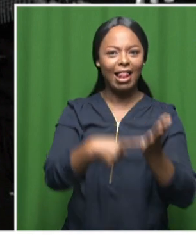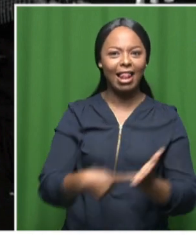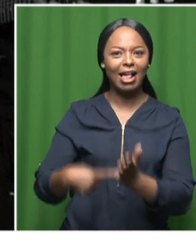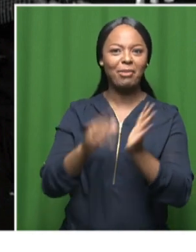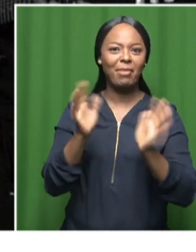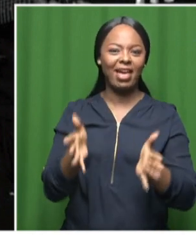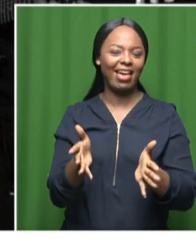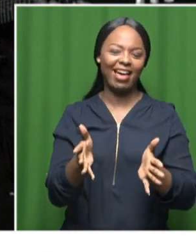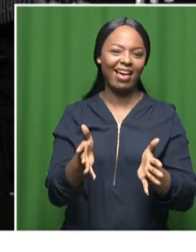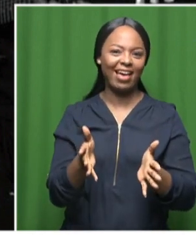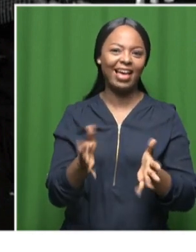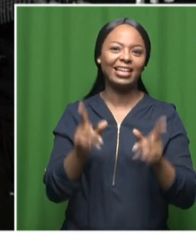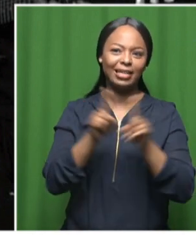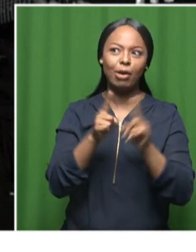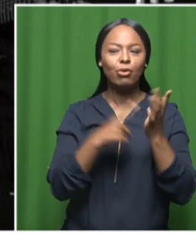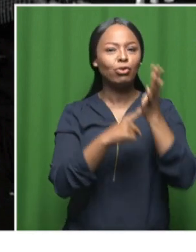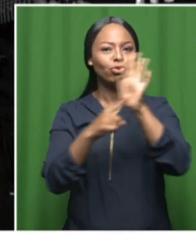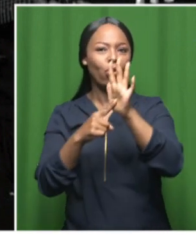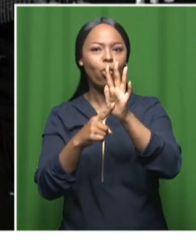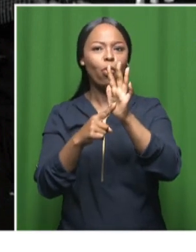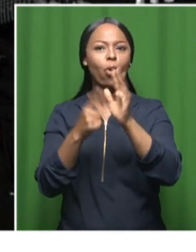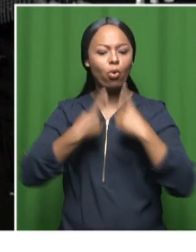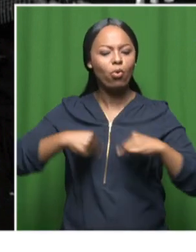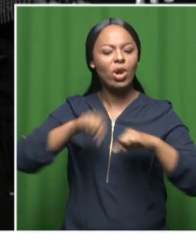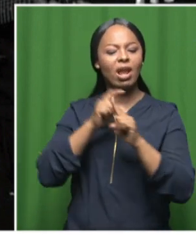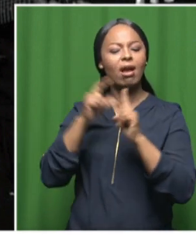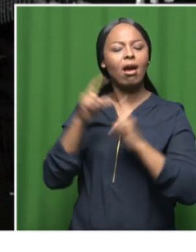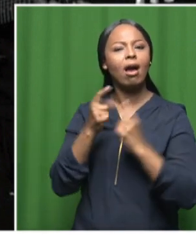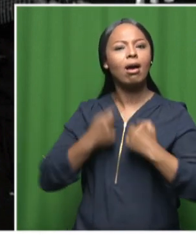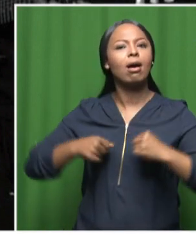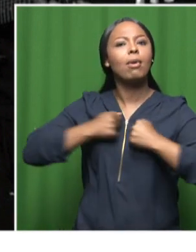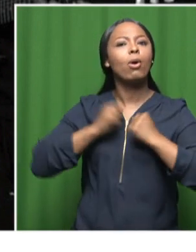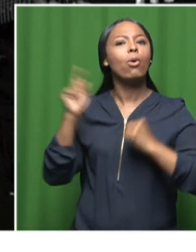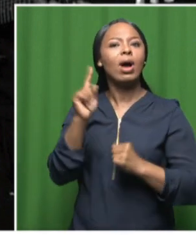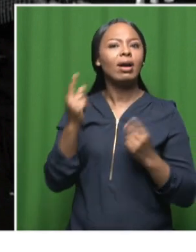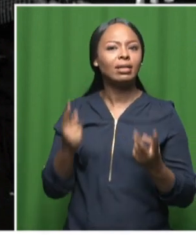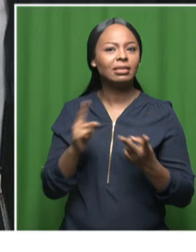our society, the state of humanity. They are quite,